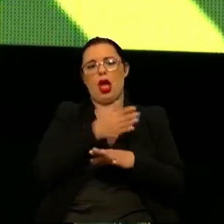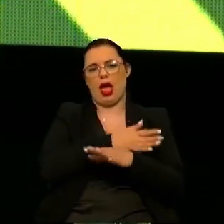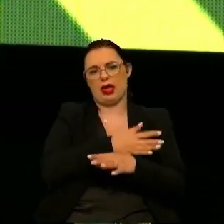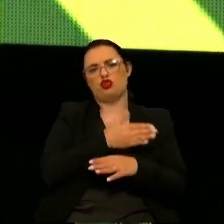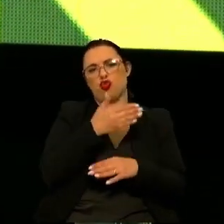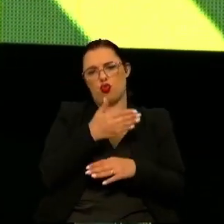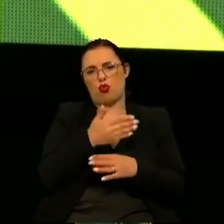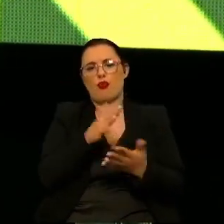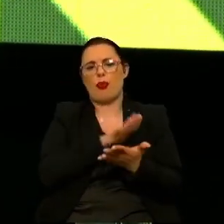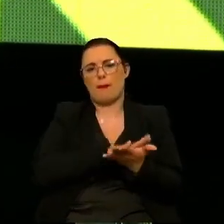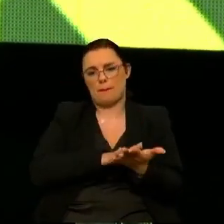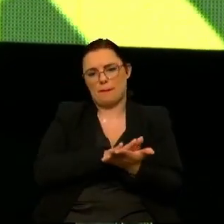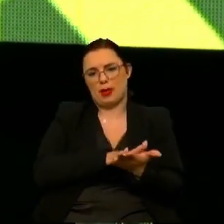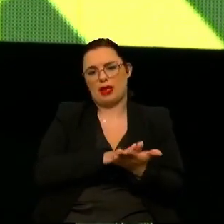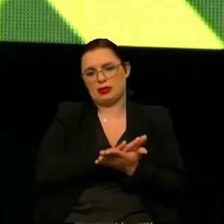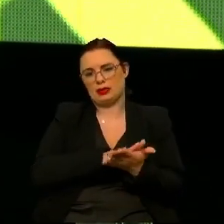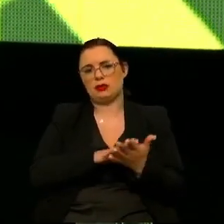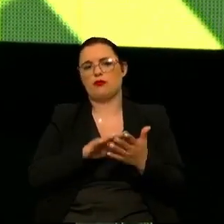that product,